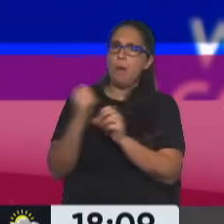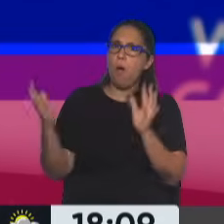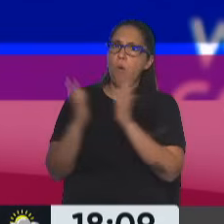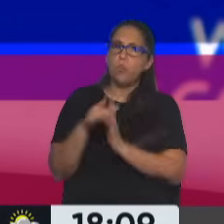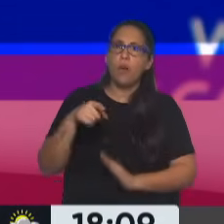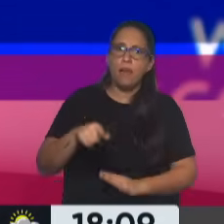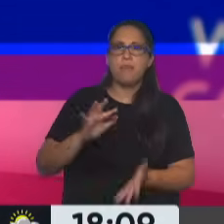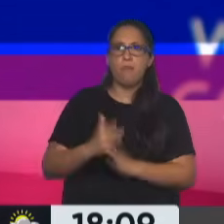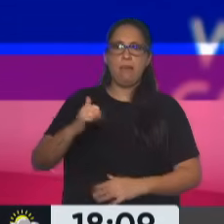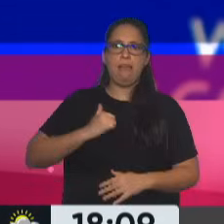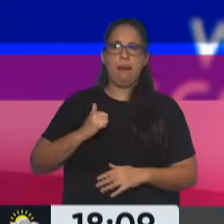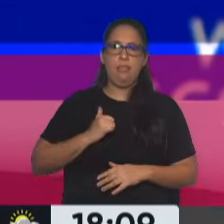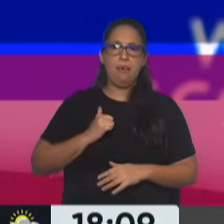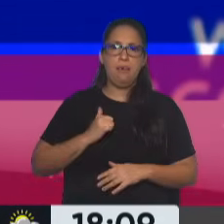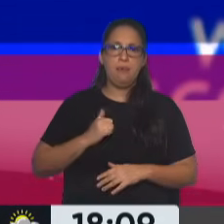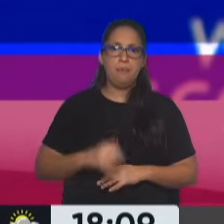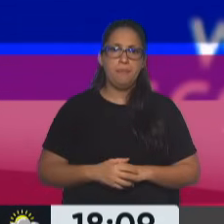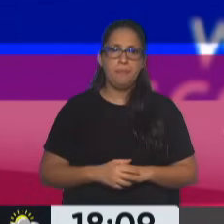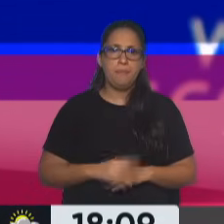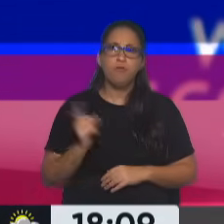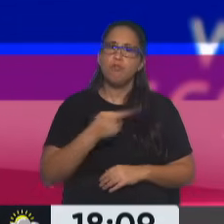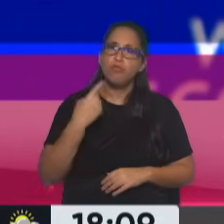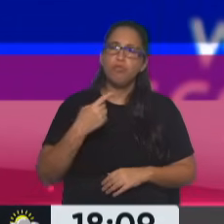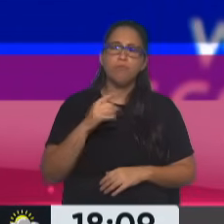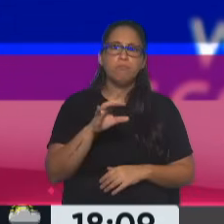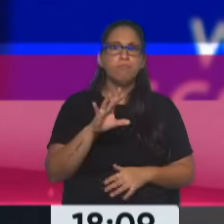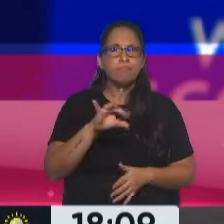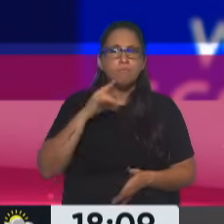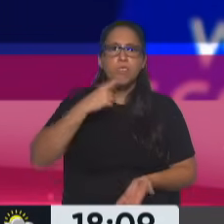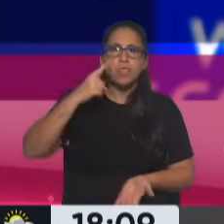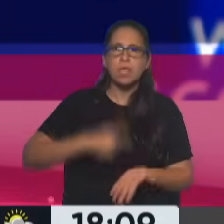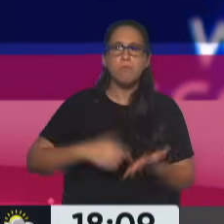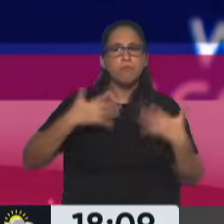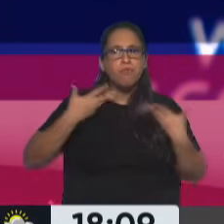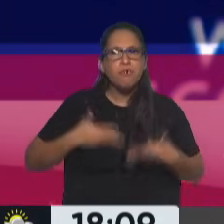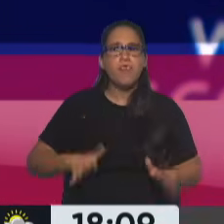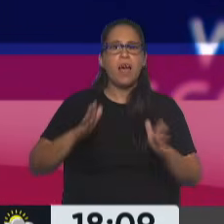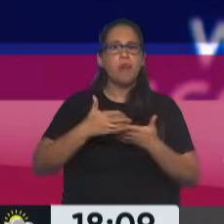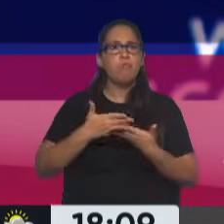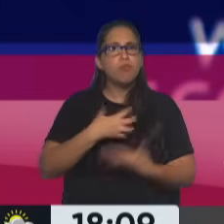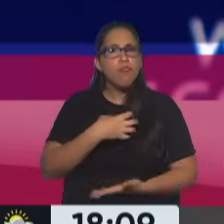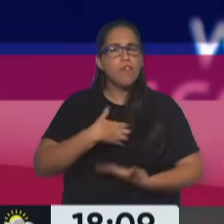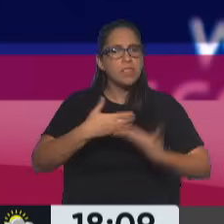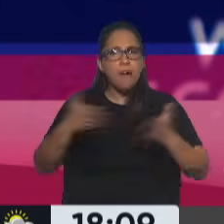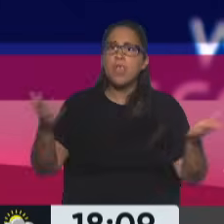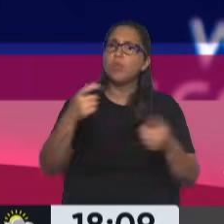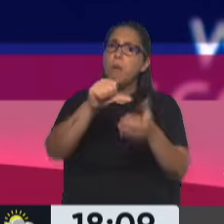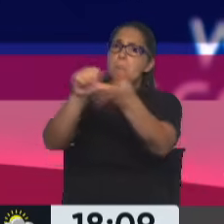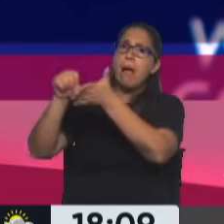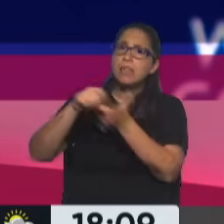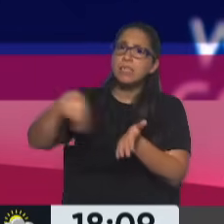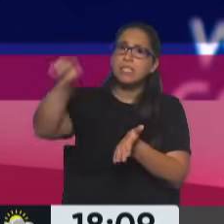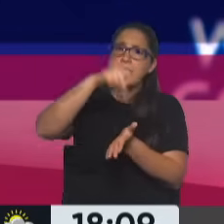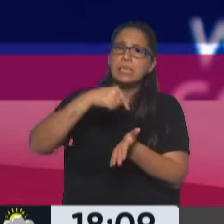is Canada's path. We choose it openly and confidently, and it is a path wide open to